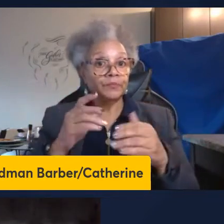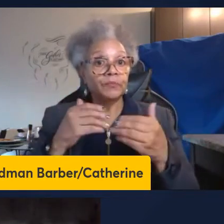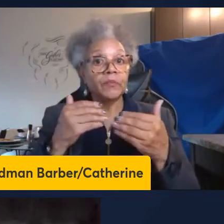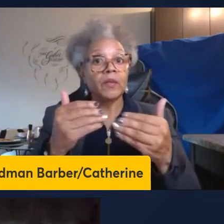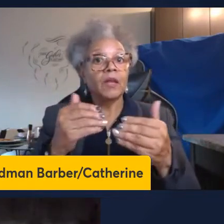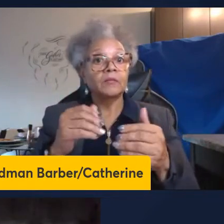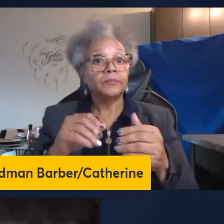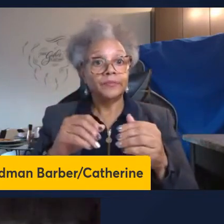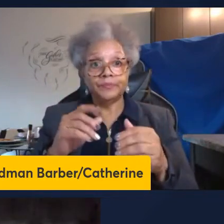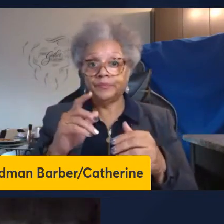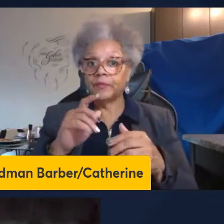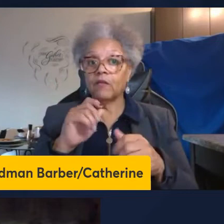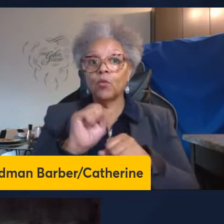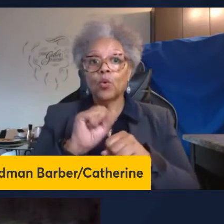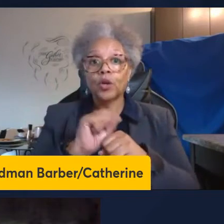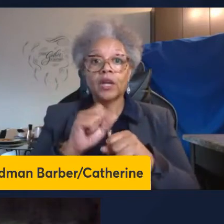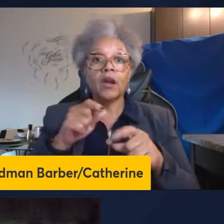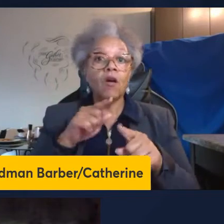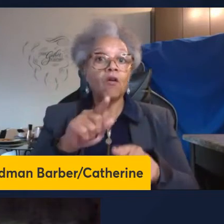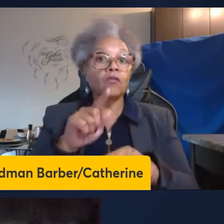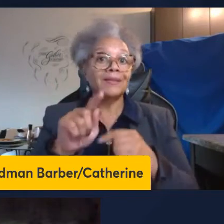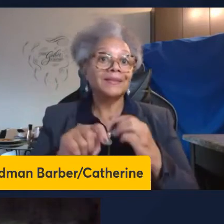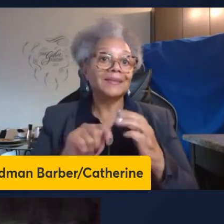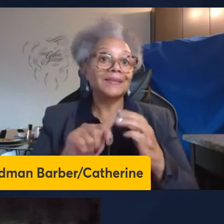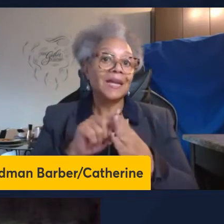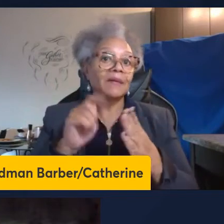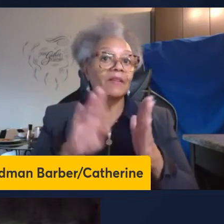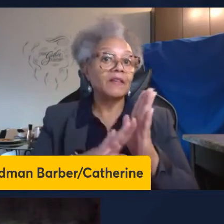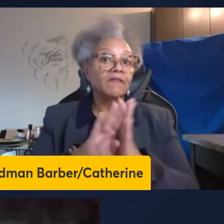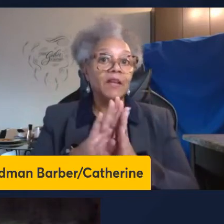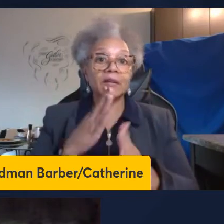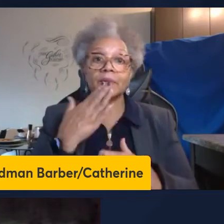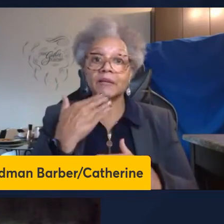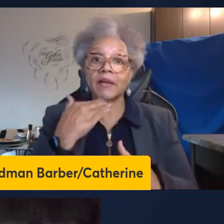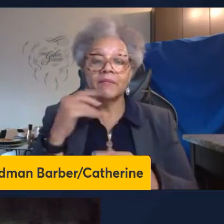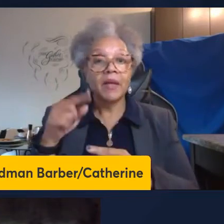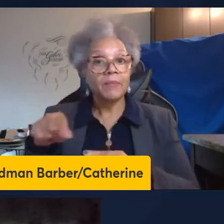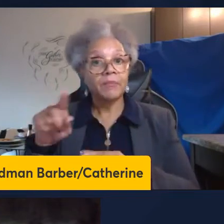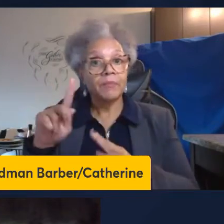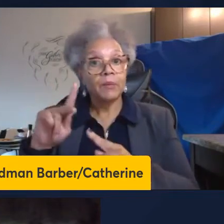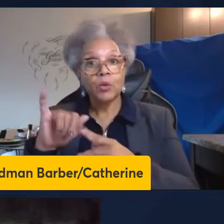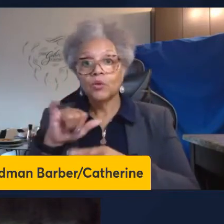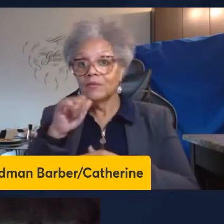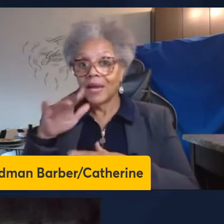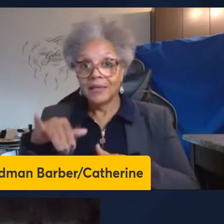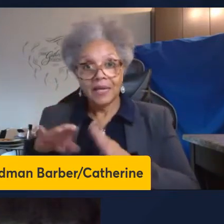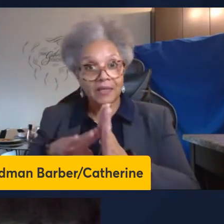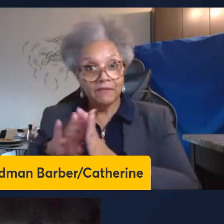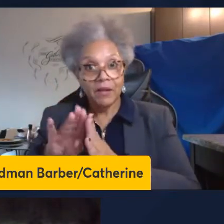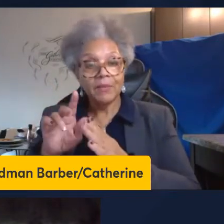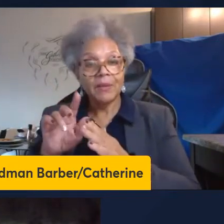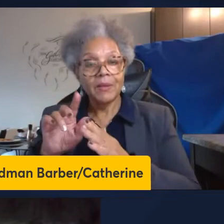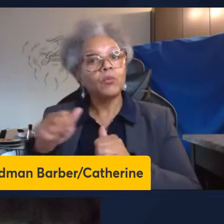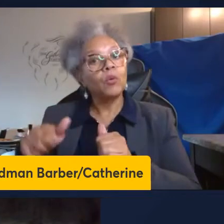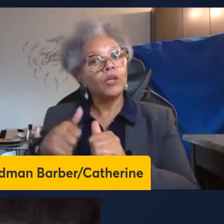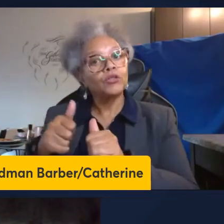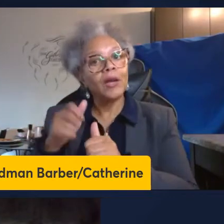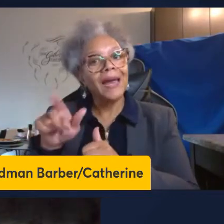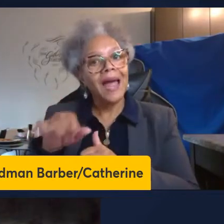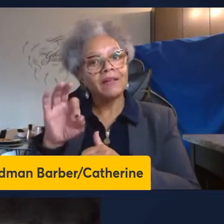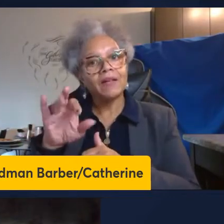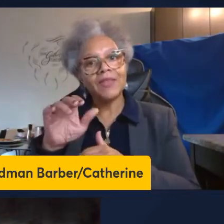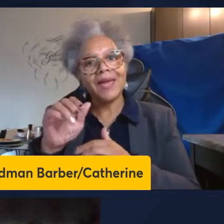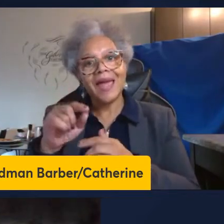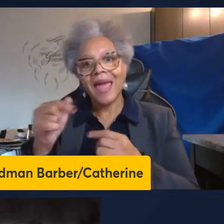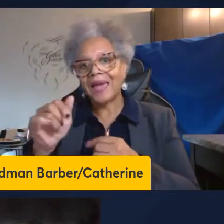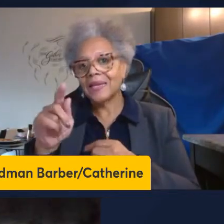collected. We have those who over time have developed diabetes and those who haven't. So what we want to do is track how does the antibodies change in